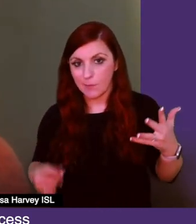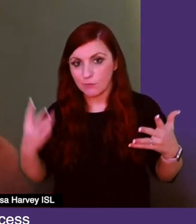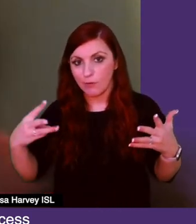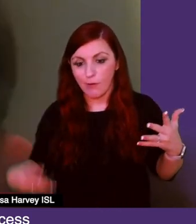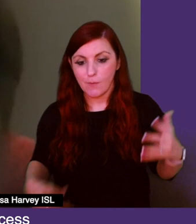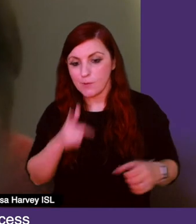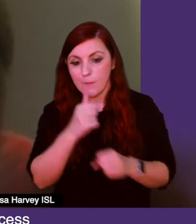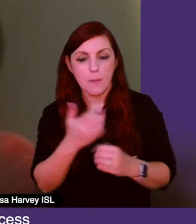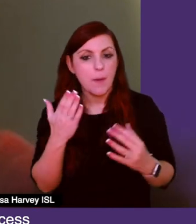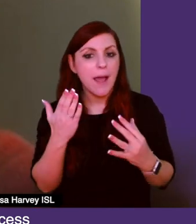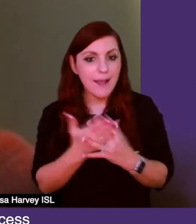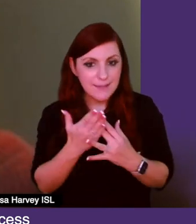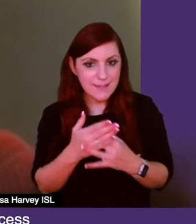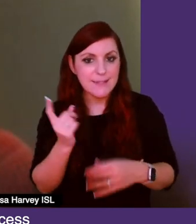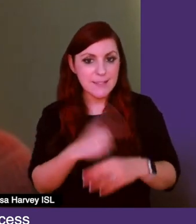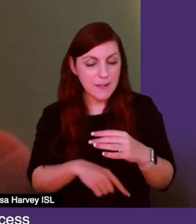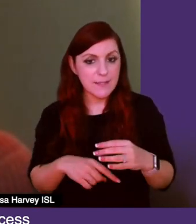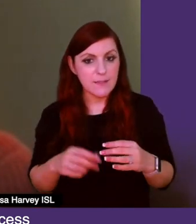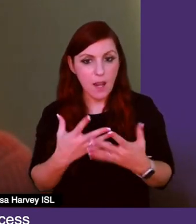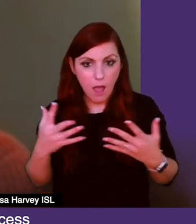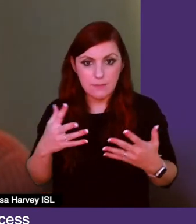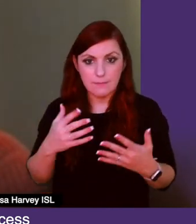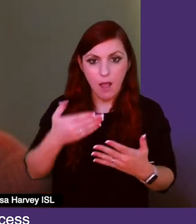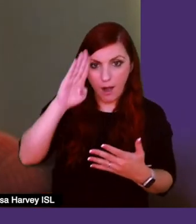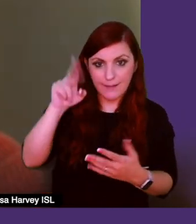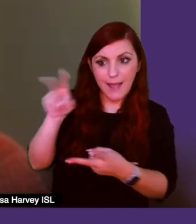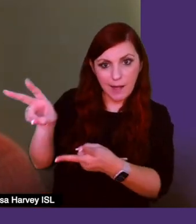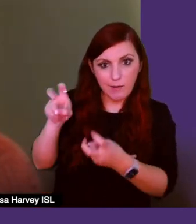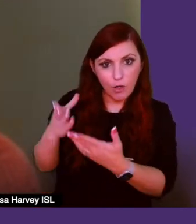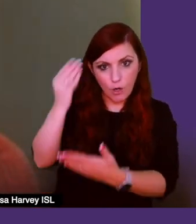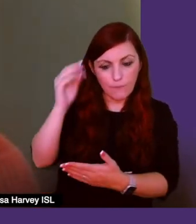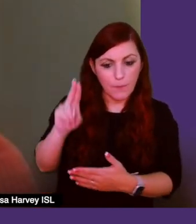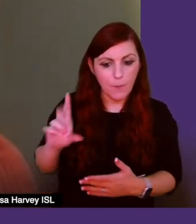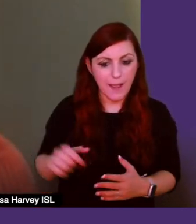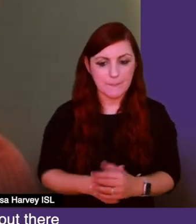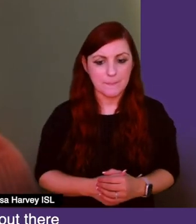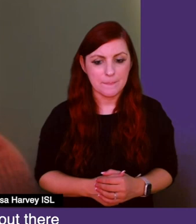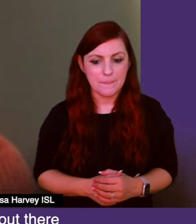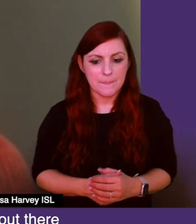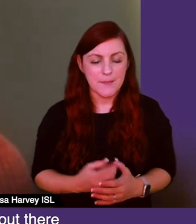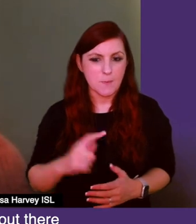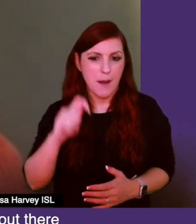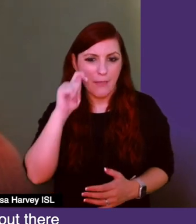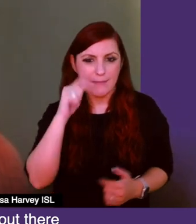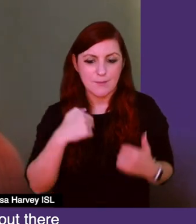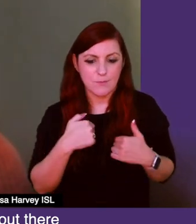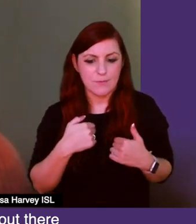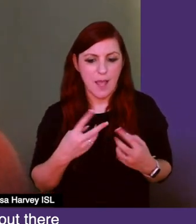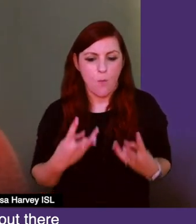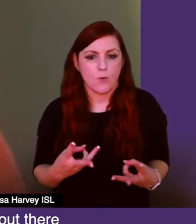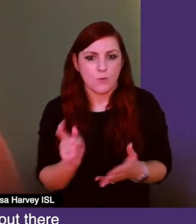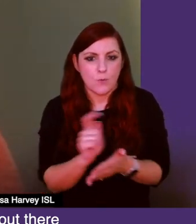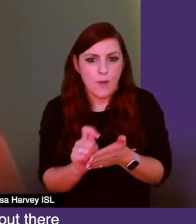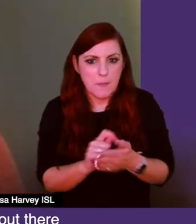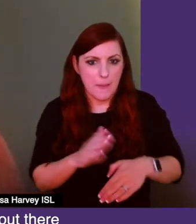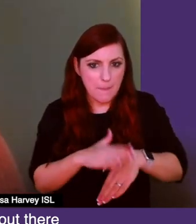comes to access and disability, there's a lot that I think we could learn from that. And I suppose I want to write